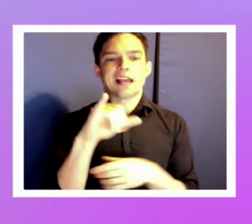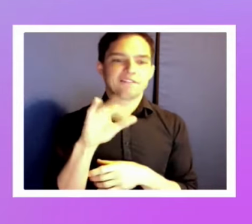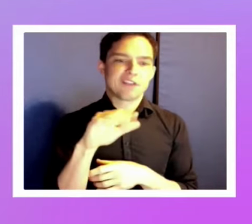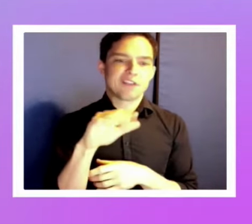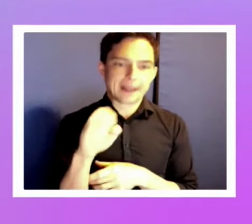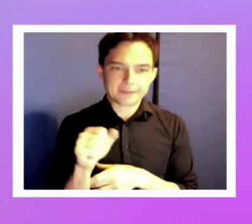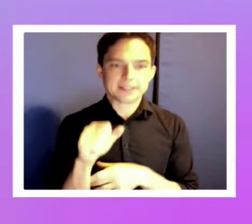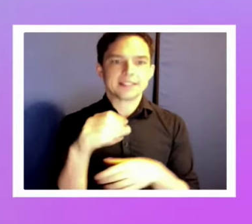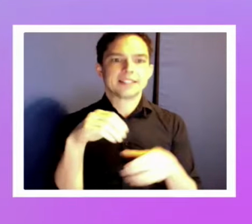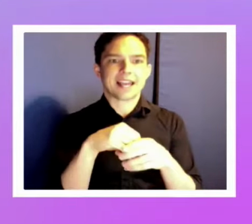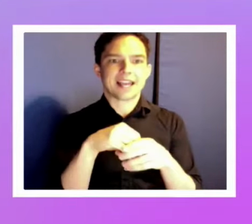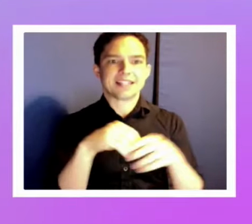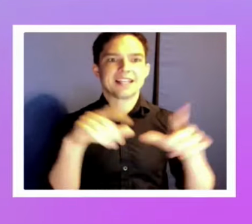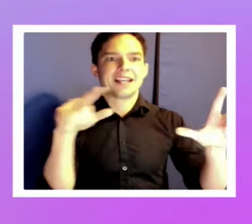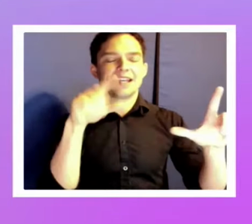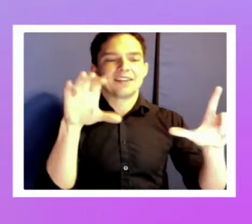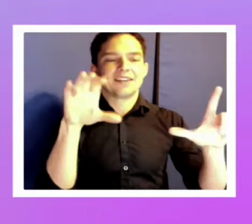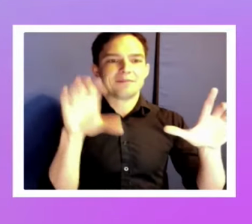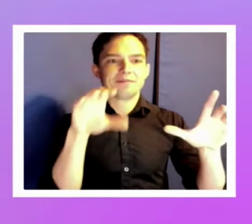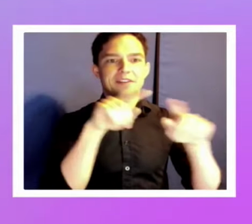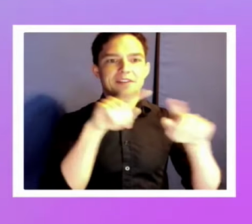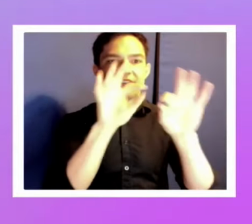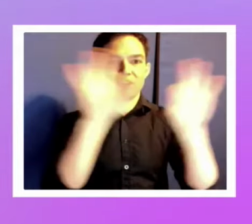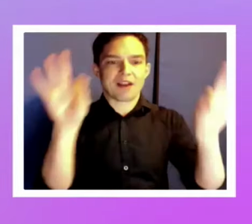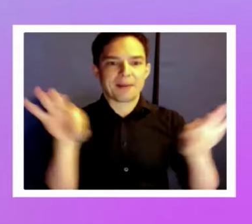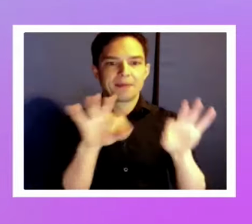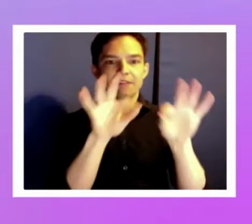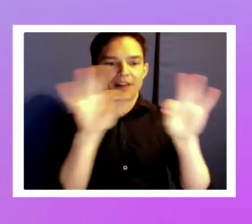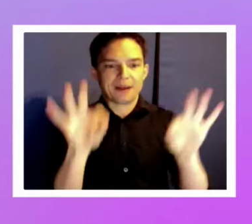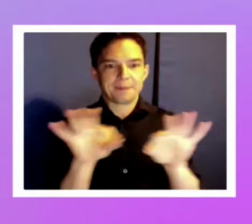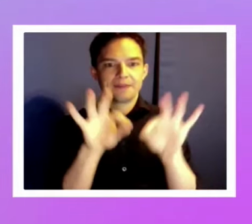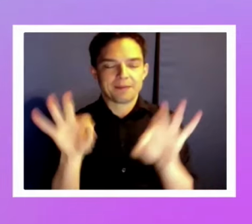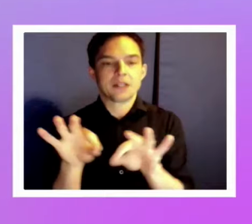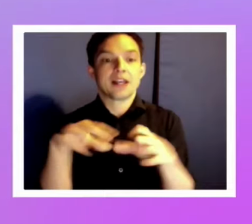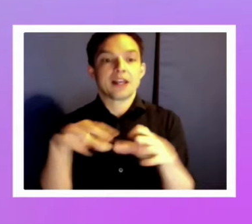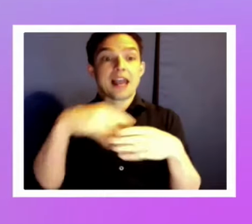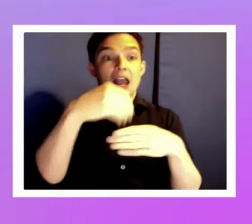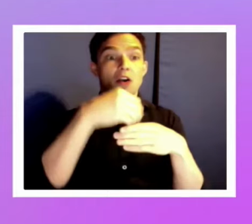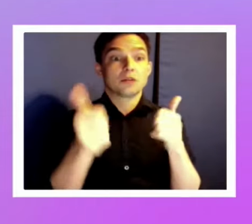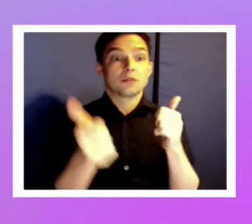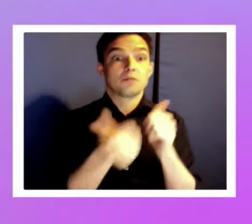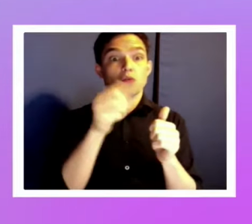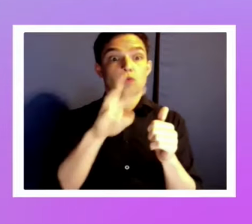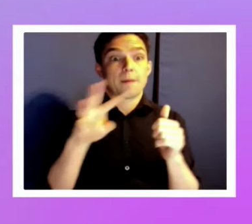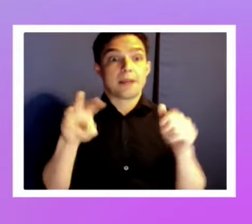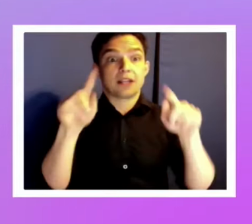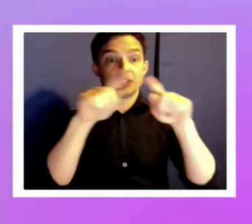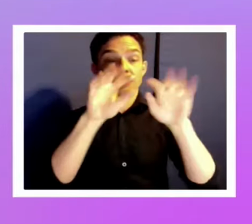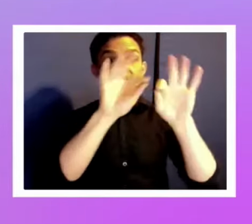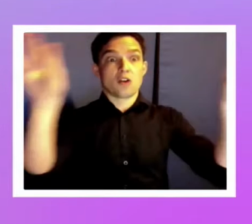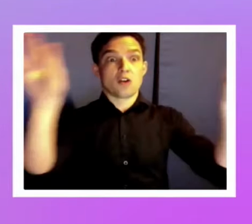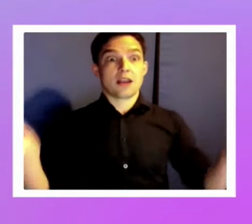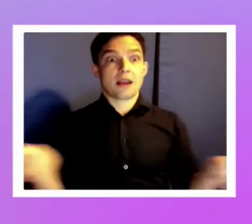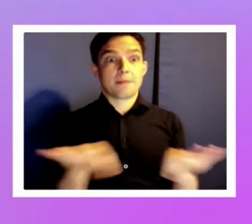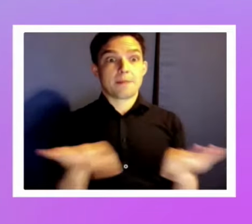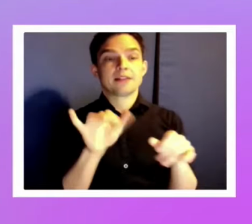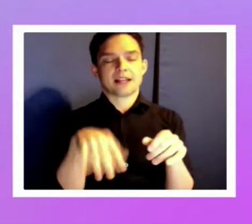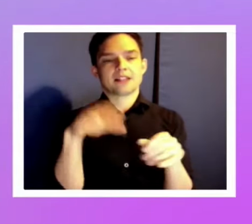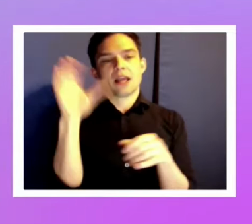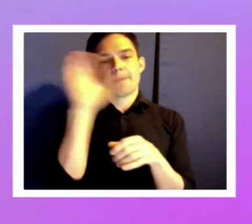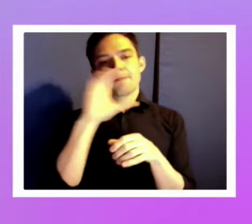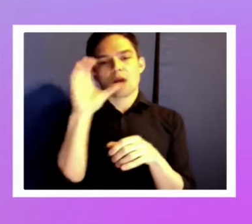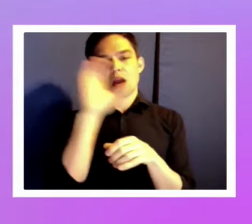iframes. Each of those frames, as well as the outermost page, is a browsing